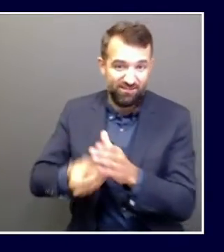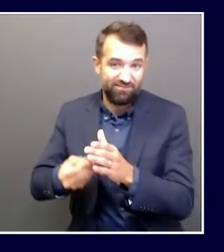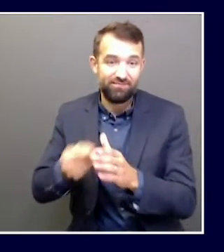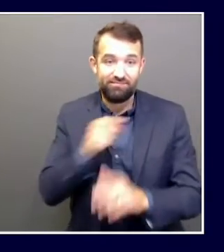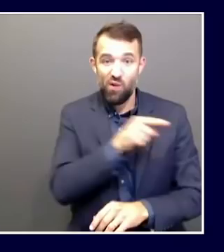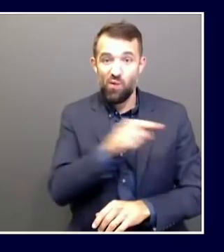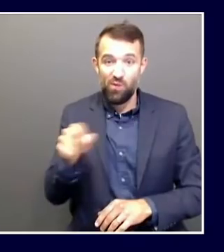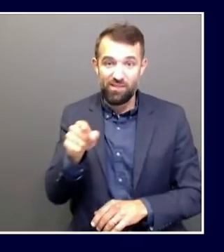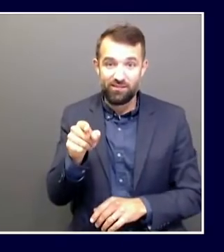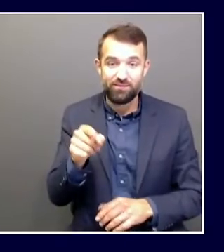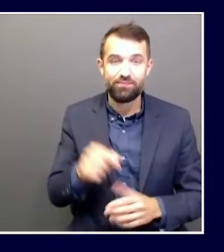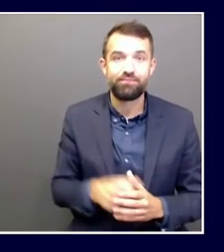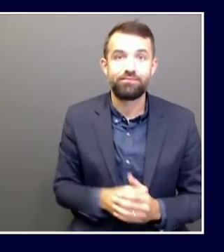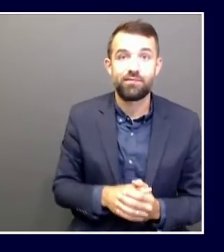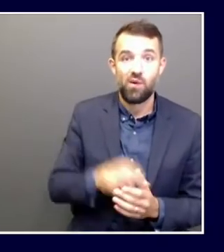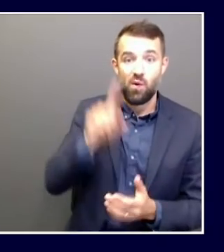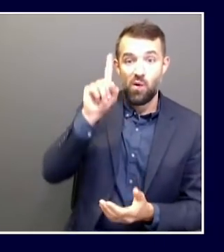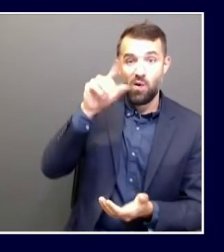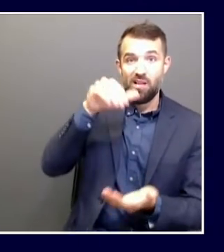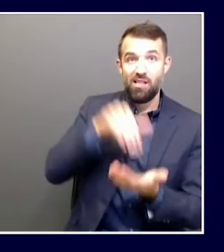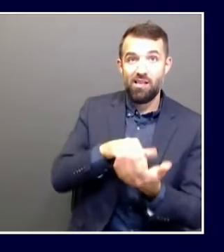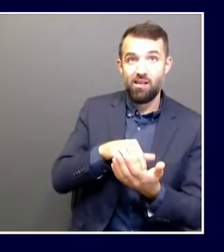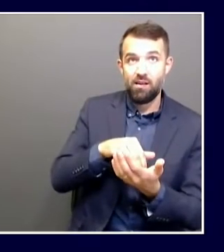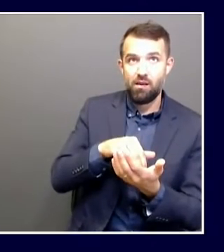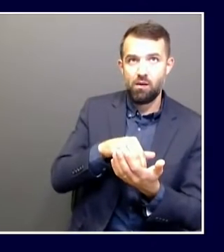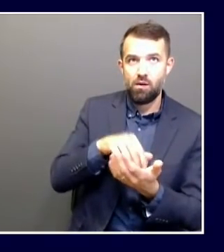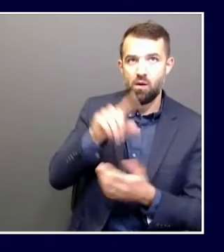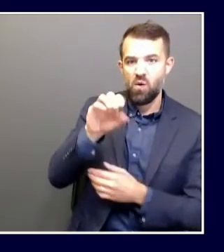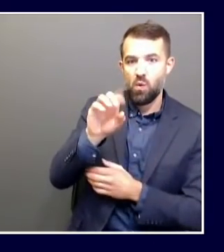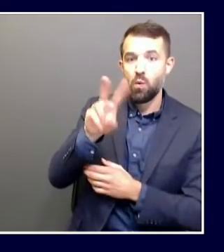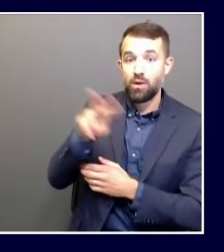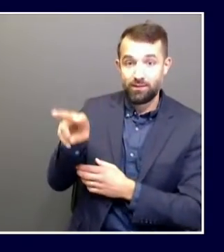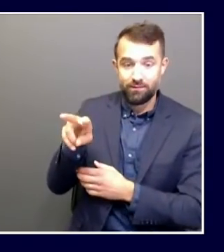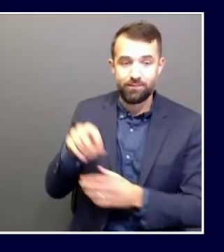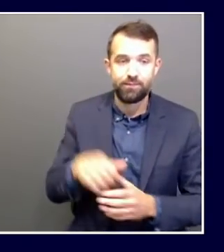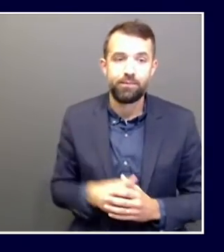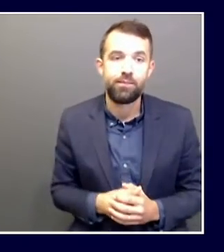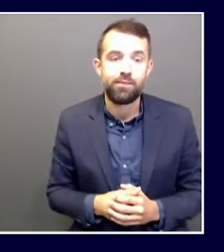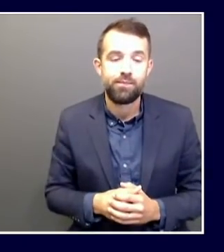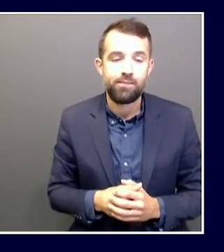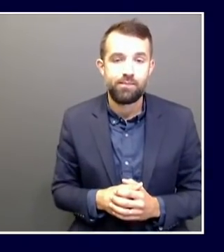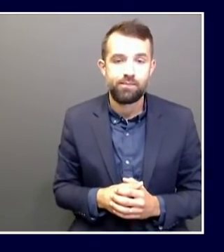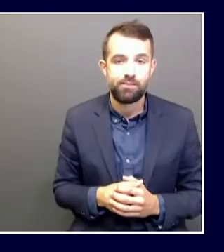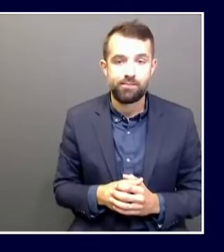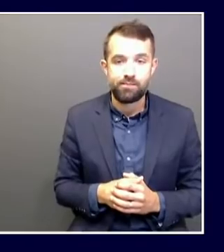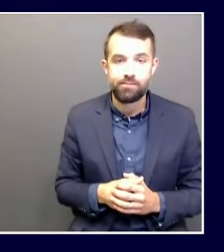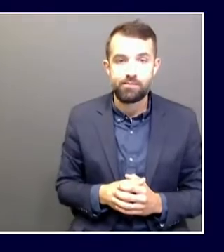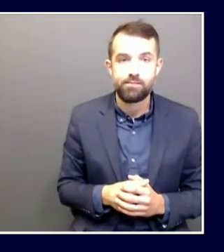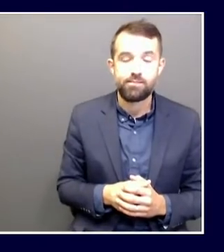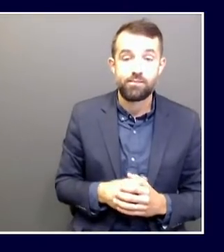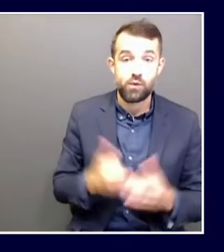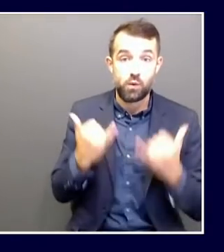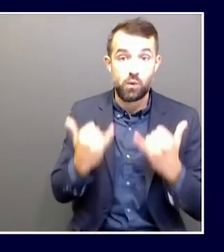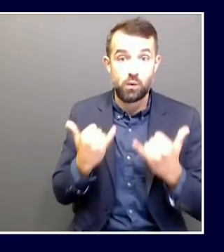1,022 to be precise, that are attributed to the COVID-19 pandemic. Right now in Maine,